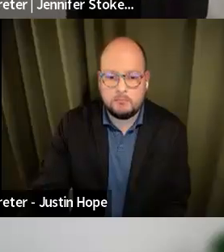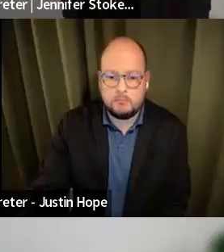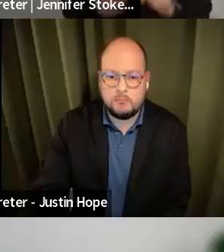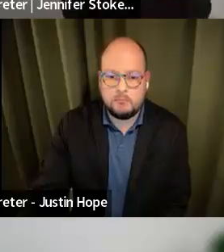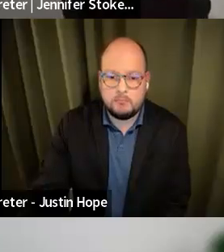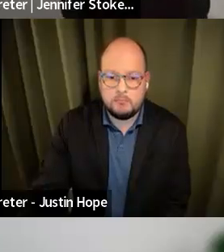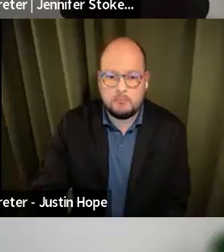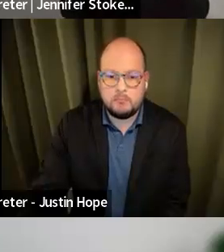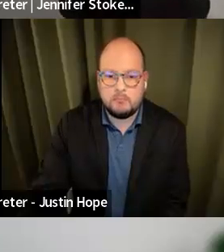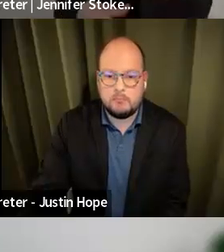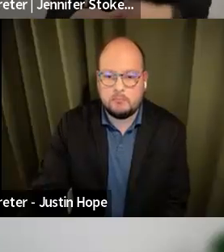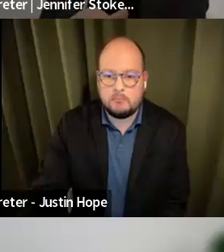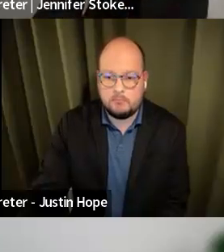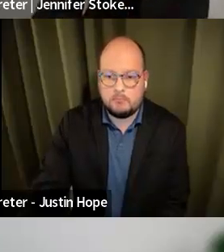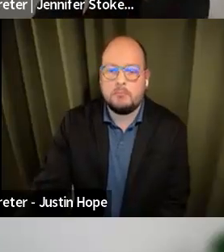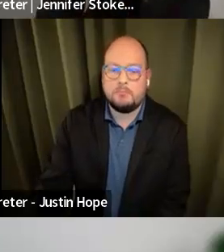comment on that question?